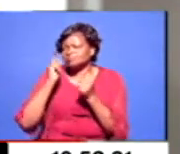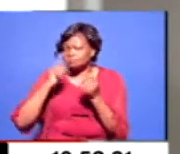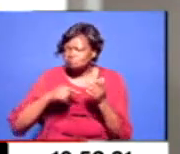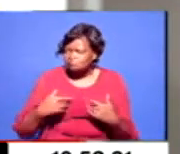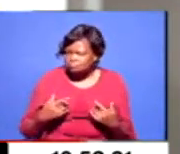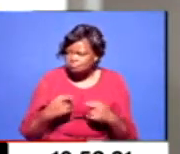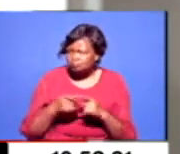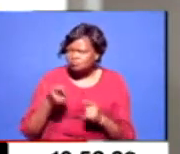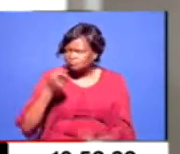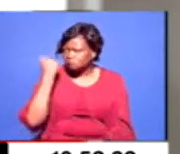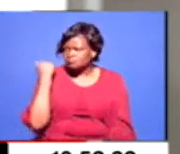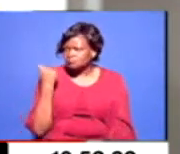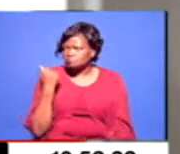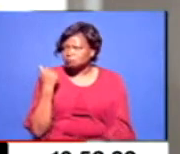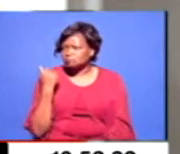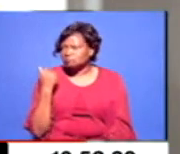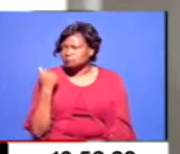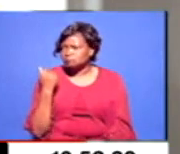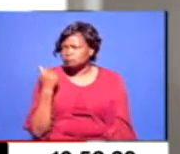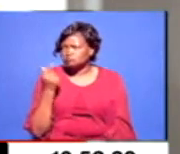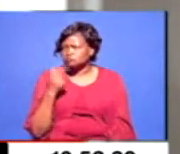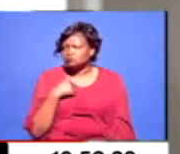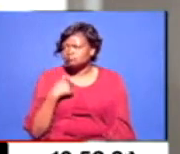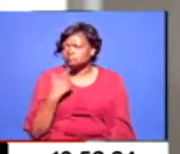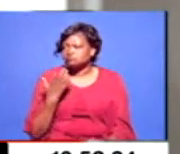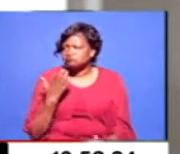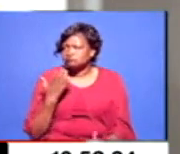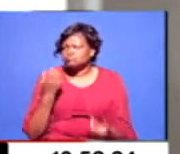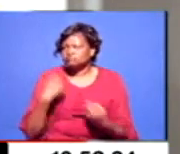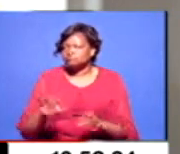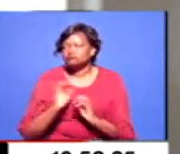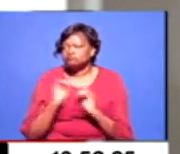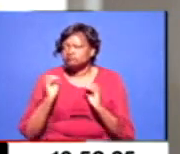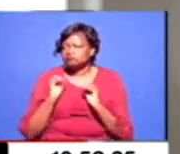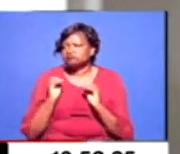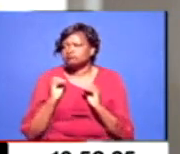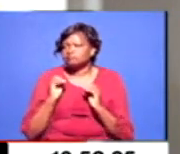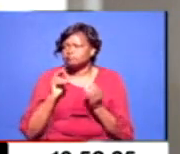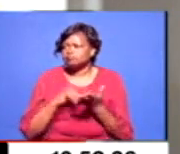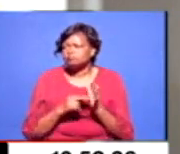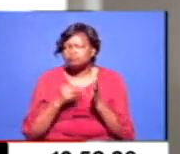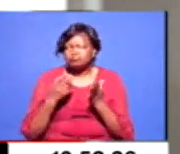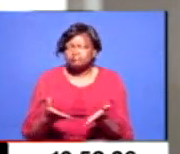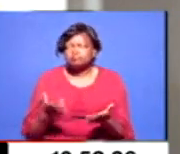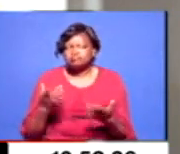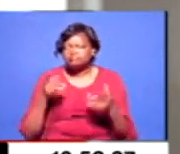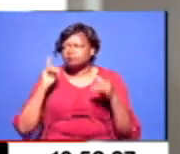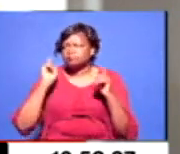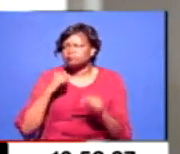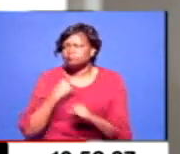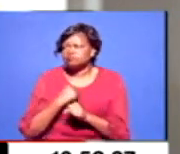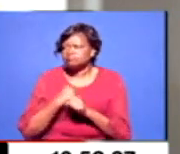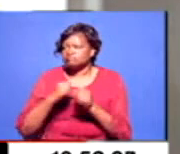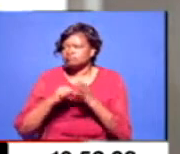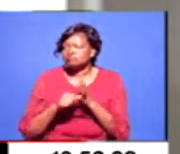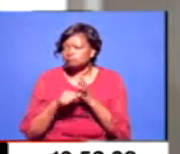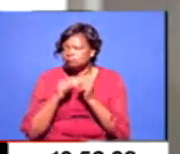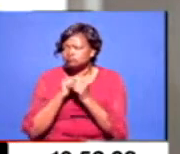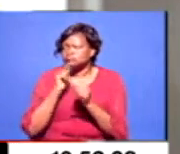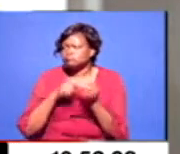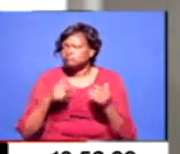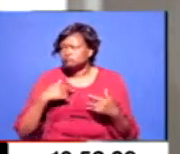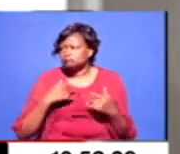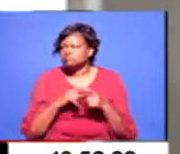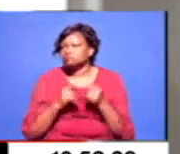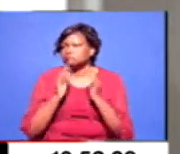Because we don't want it to be, we just do away with it. So for now, we still have to work hard and work with what we have. Mm-hmm. And we